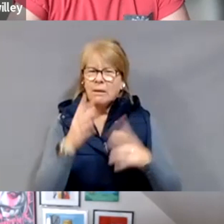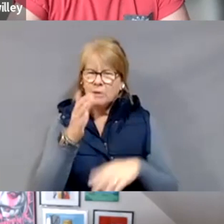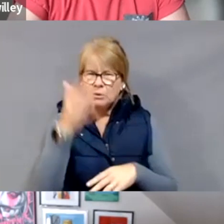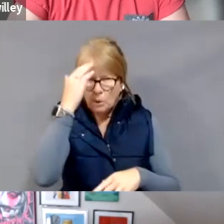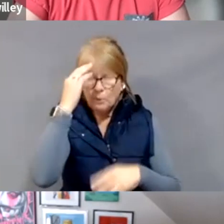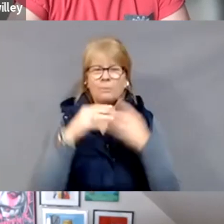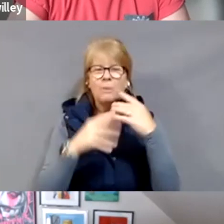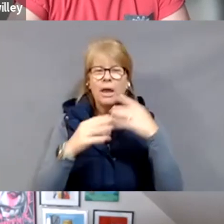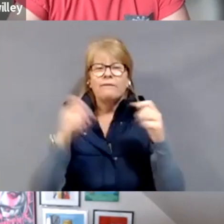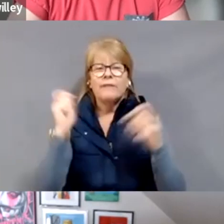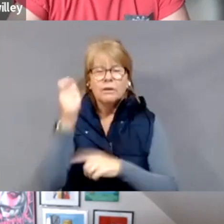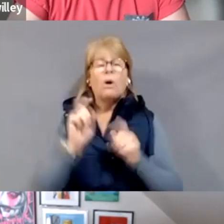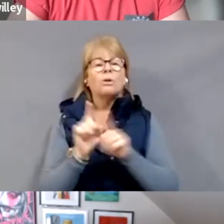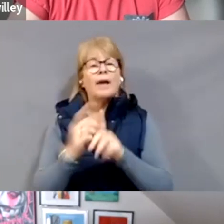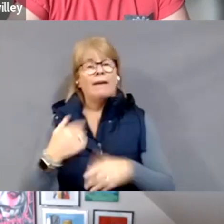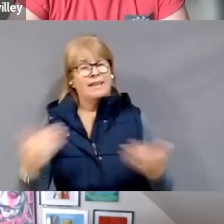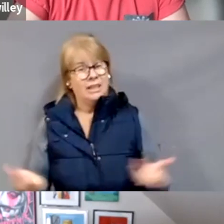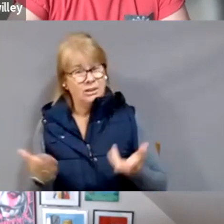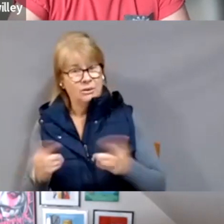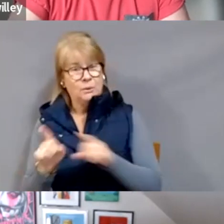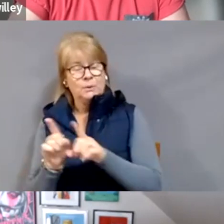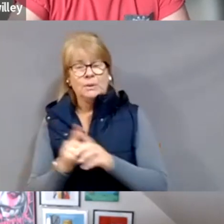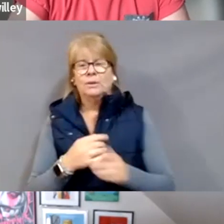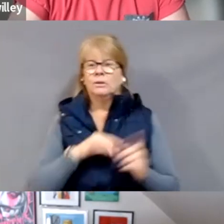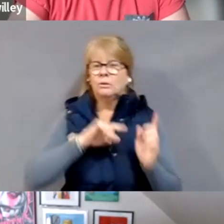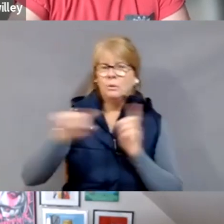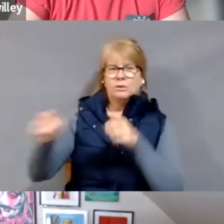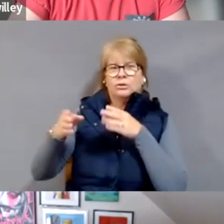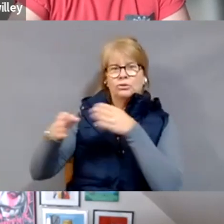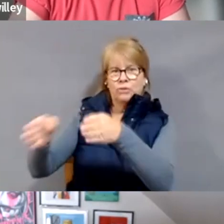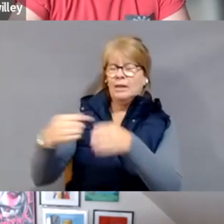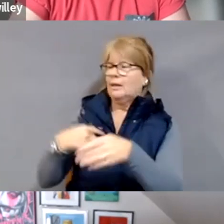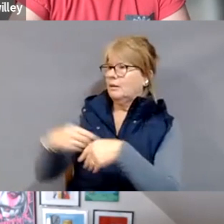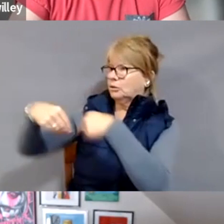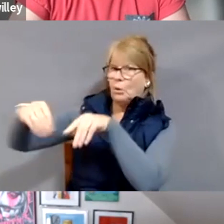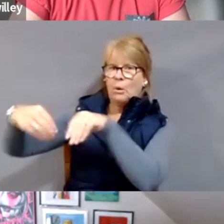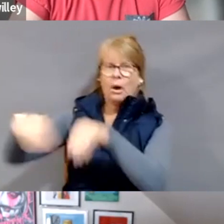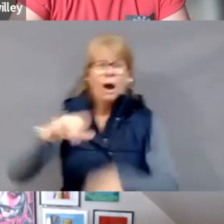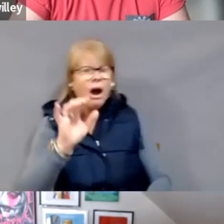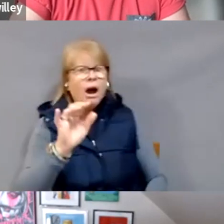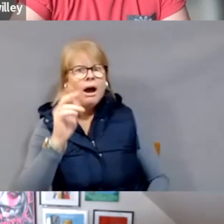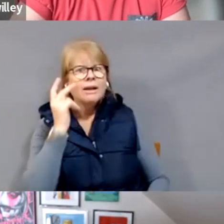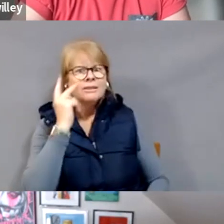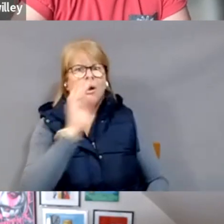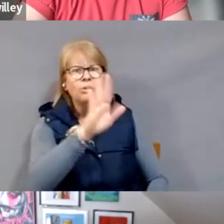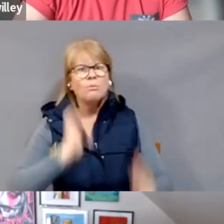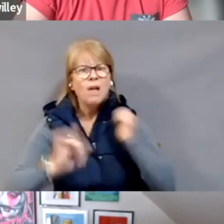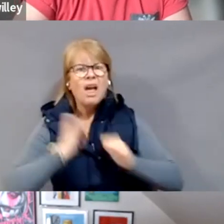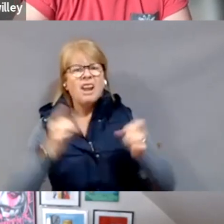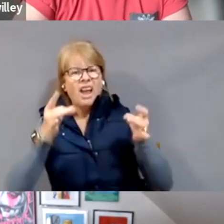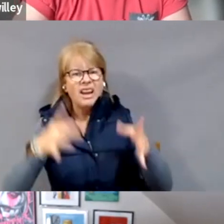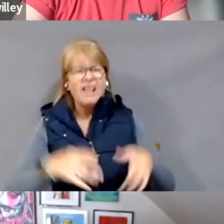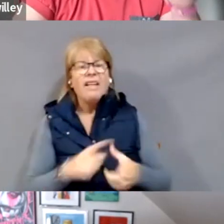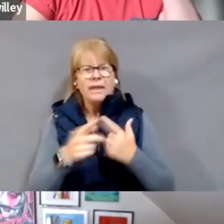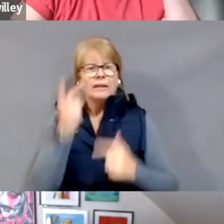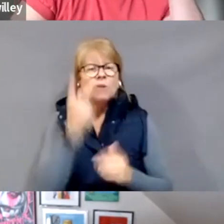or there's the equivalent of it here. You go down the street, and the person in the grocery store says, I saw that play and I freaking hated it. Then I saw it